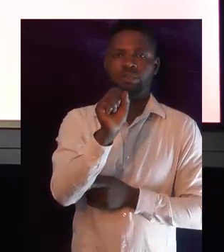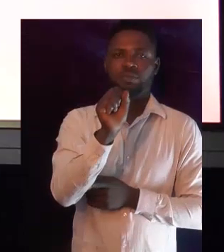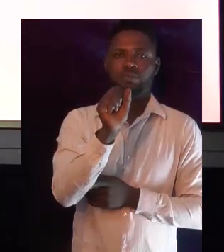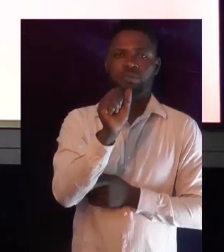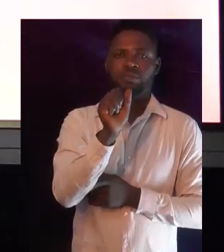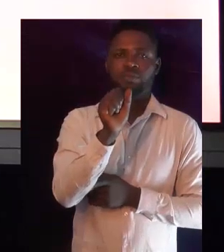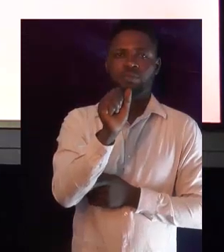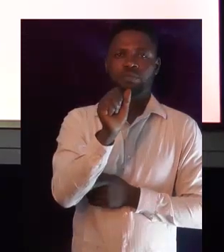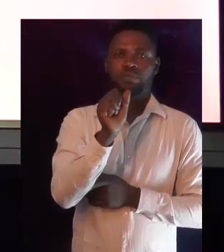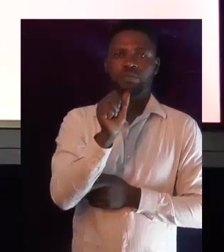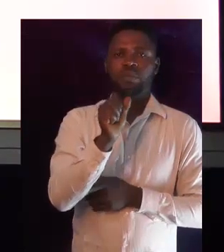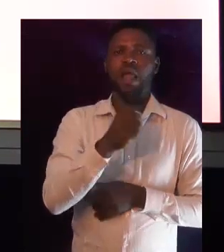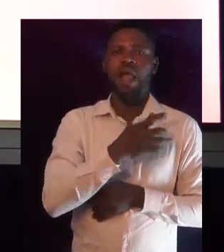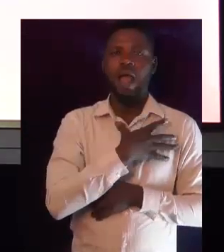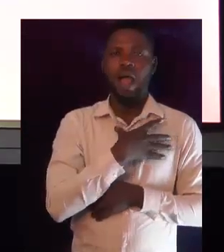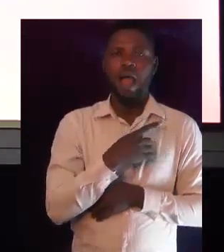W-H-O'(S)